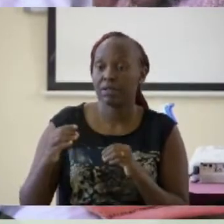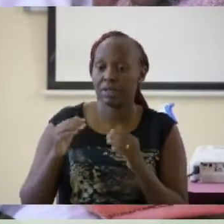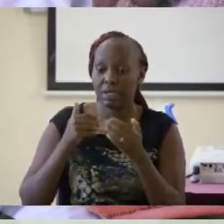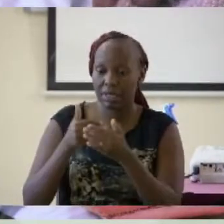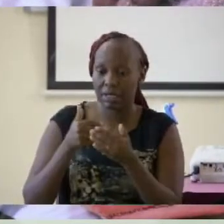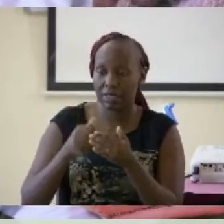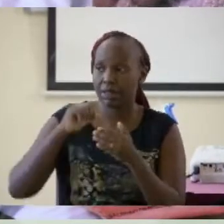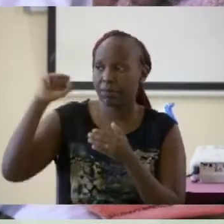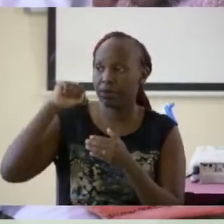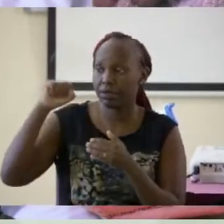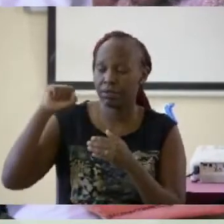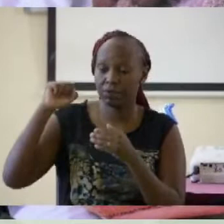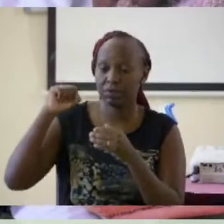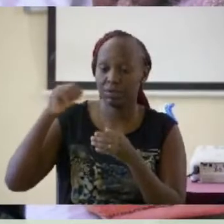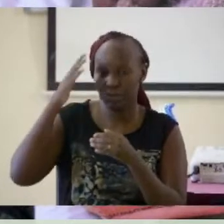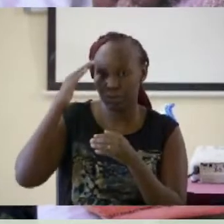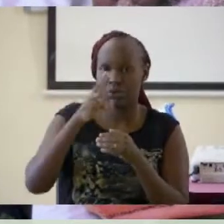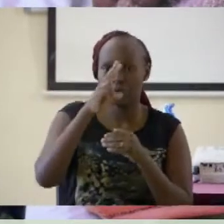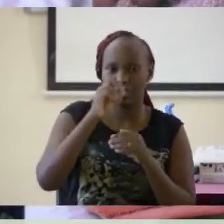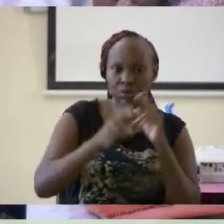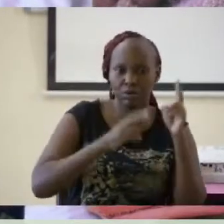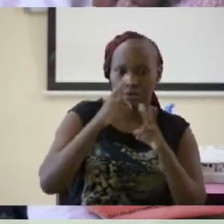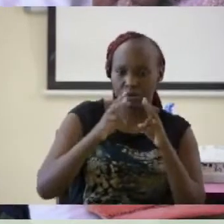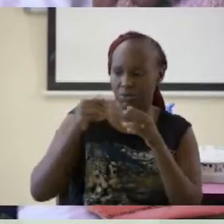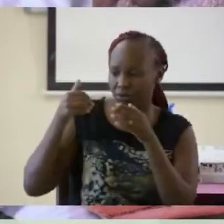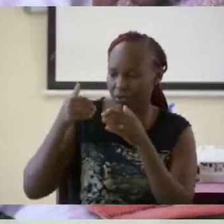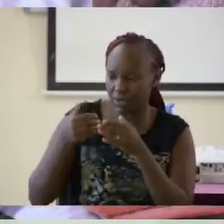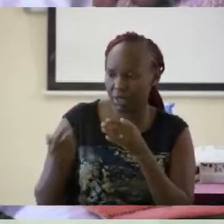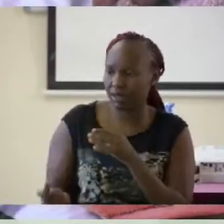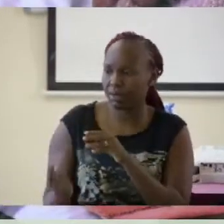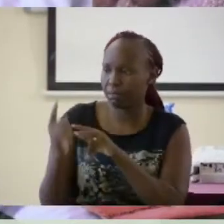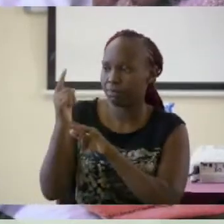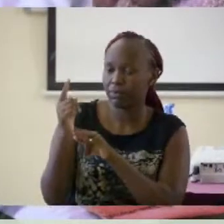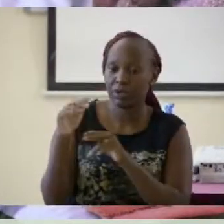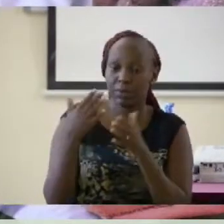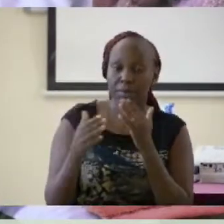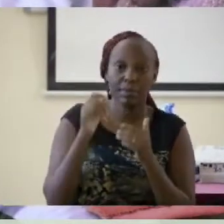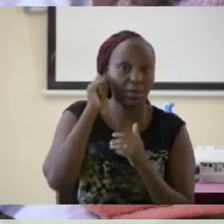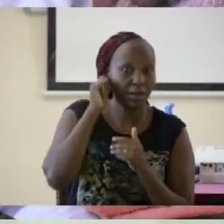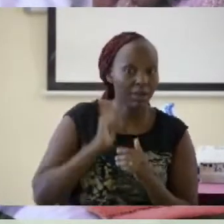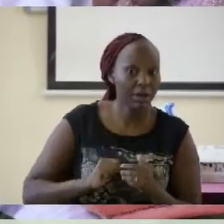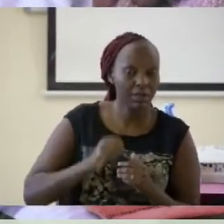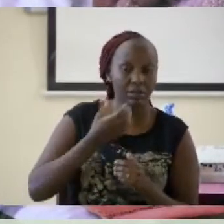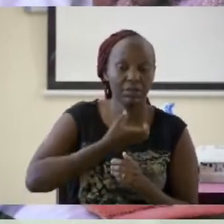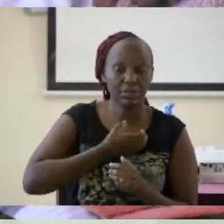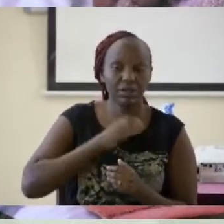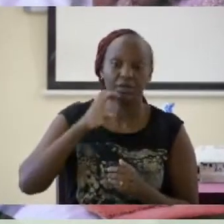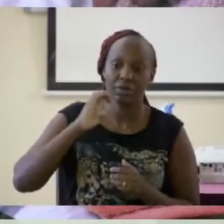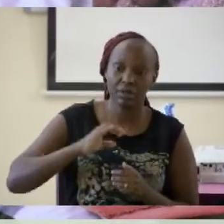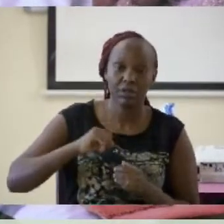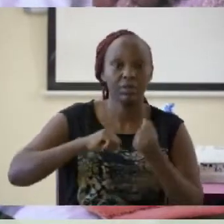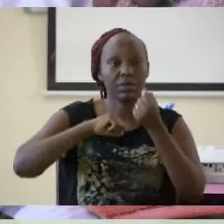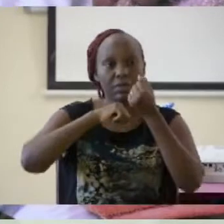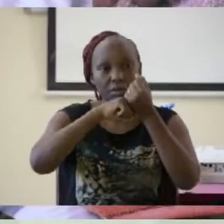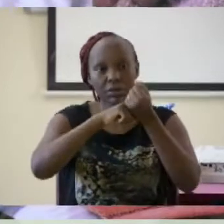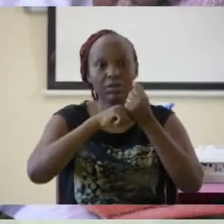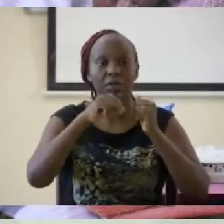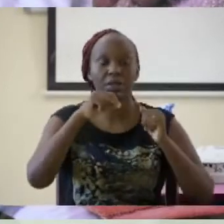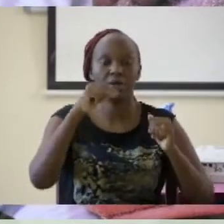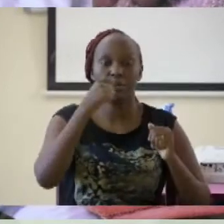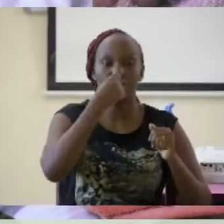political seasons, like, 2022. Or we are the Kalenjin Council of Elders, and we are supporting Gideon